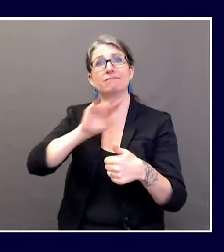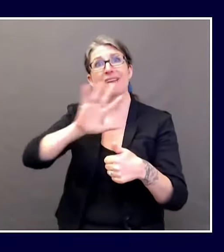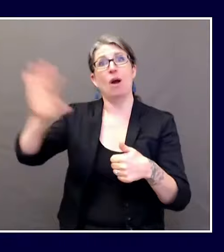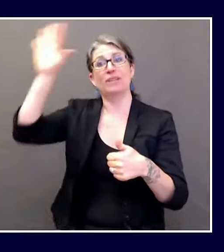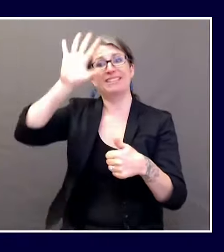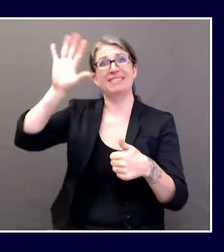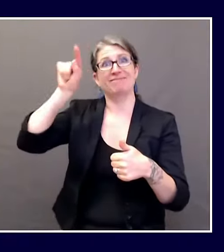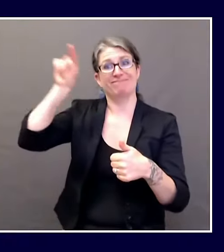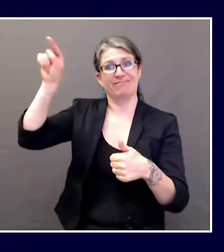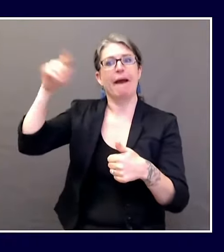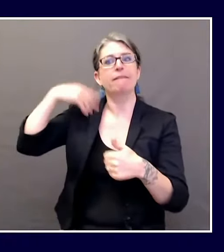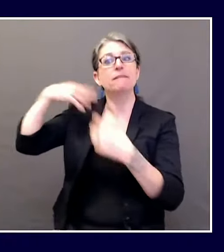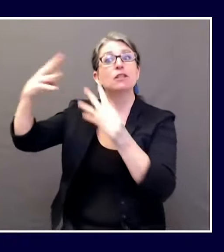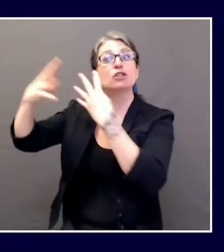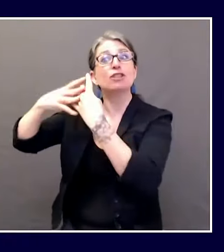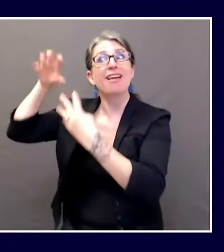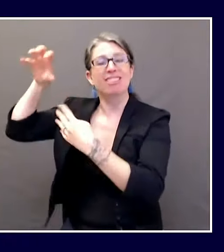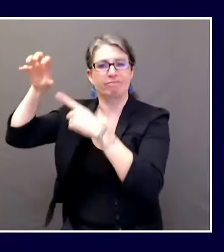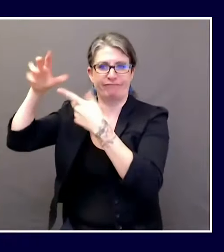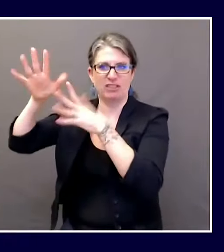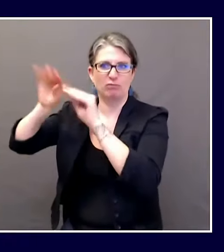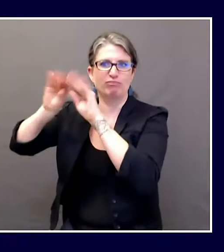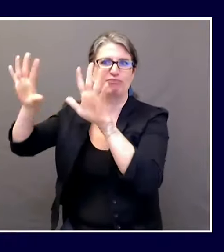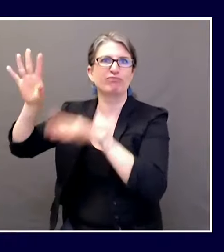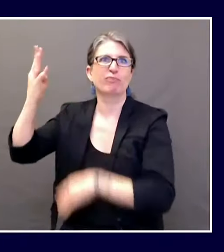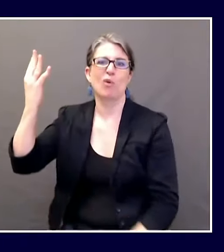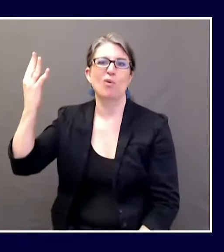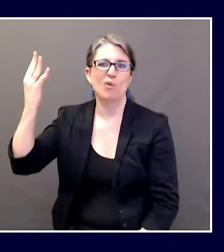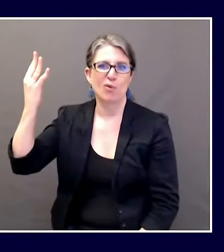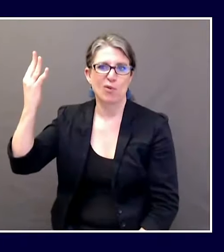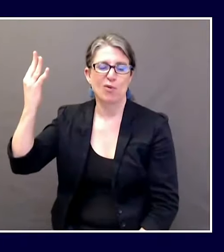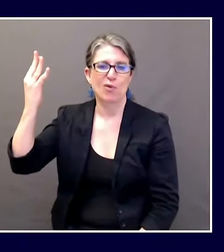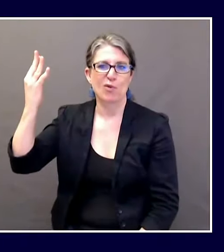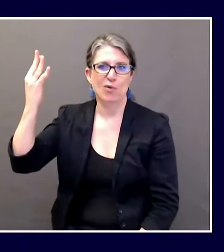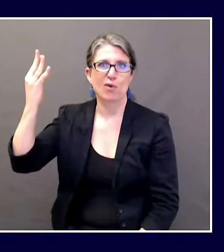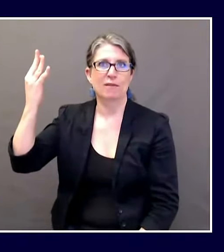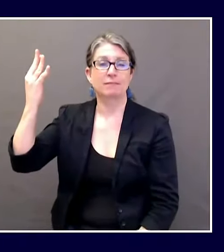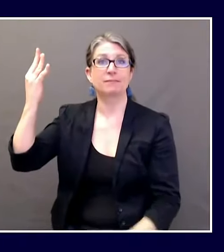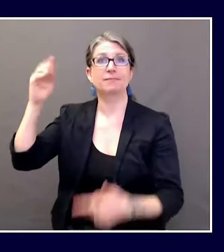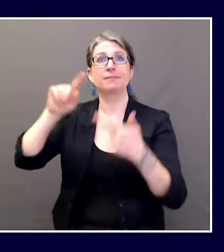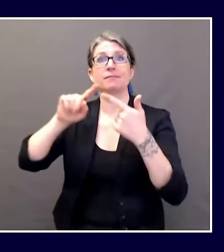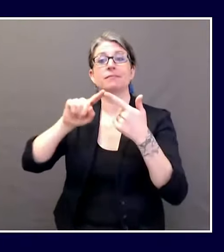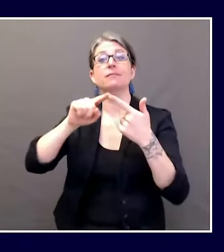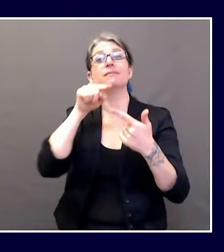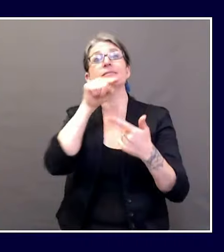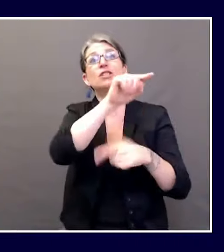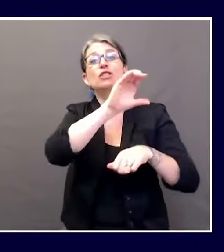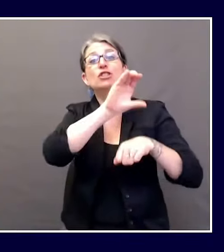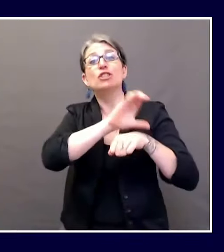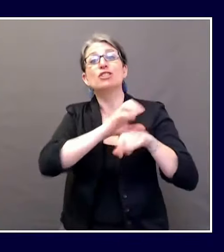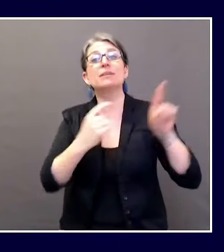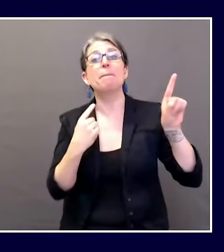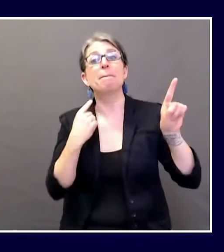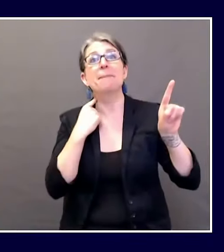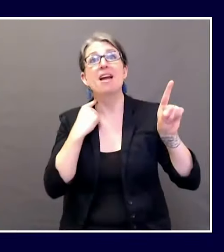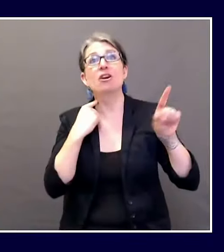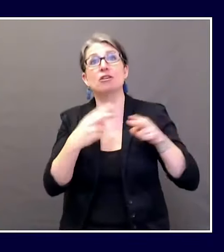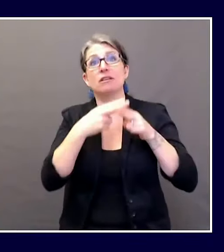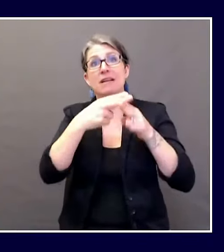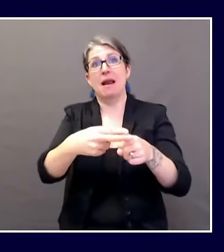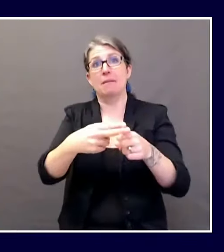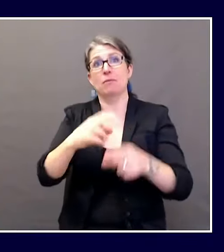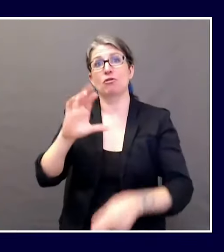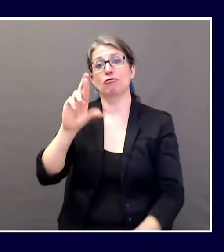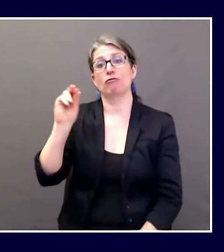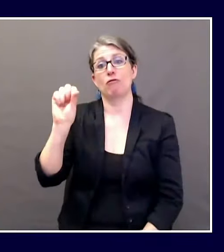COVID-19. Another is at the Cross Point Church in Bangor, where we are aware of 11 cases. And